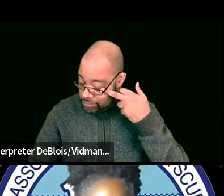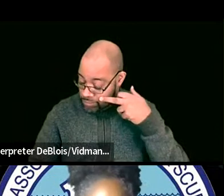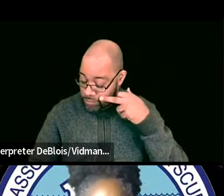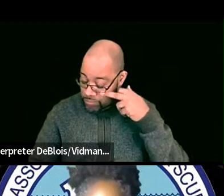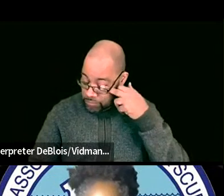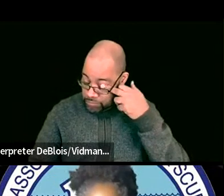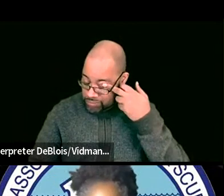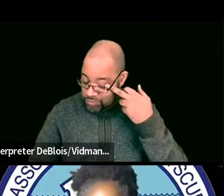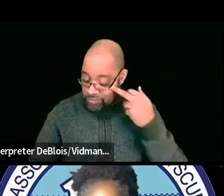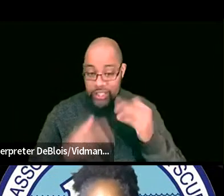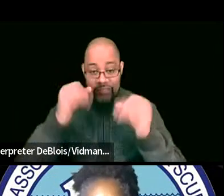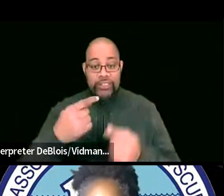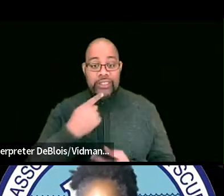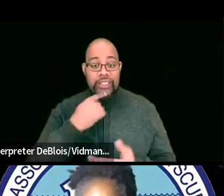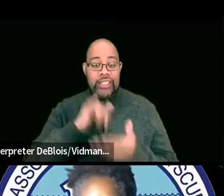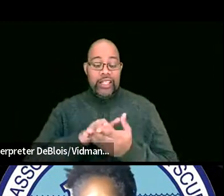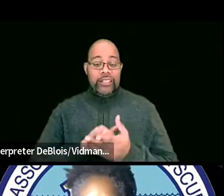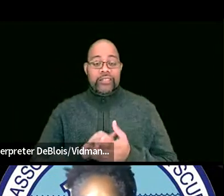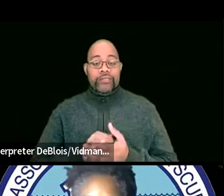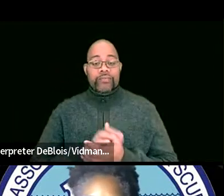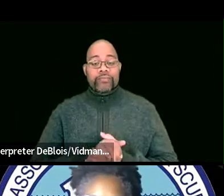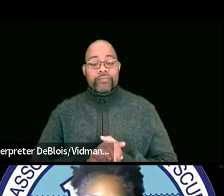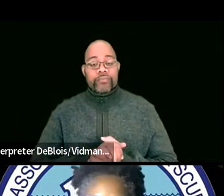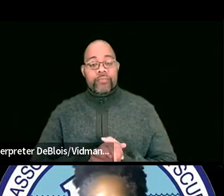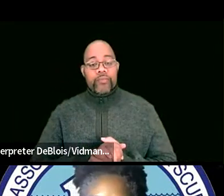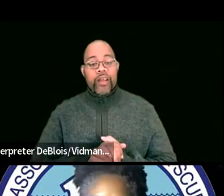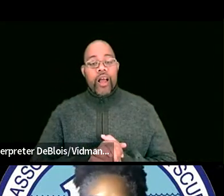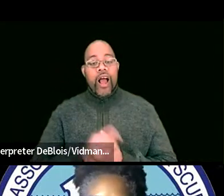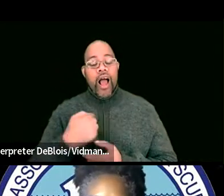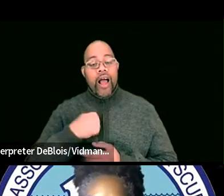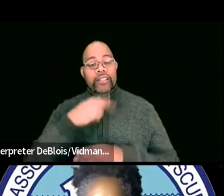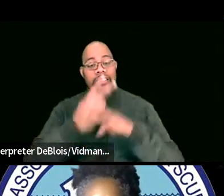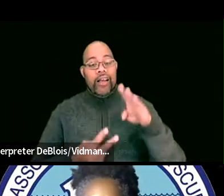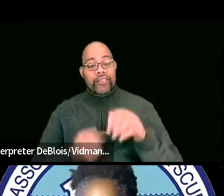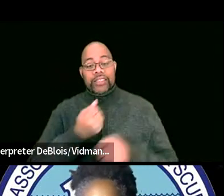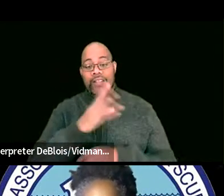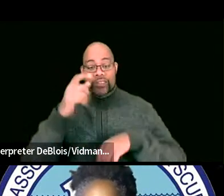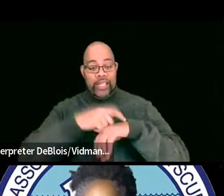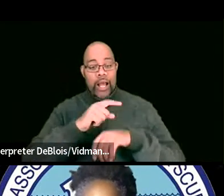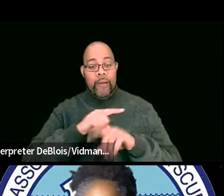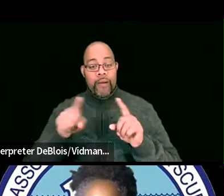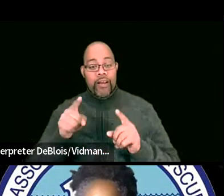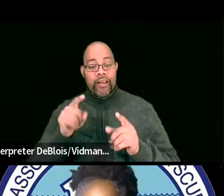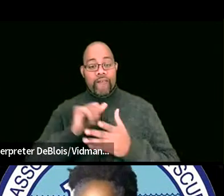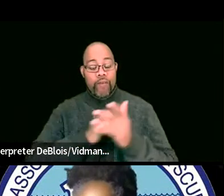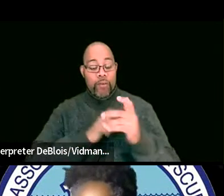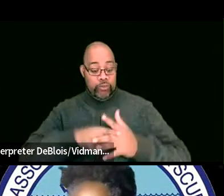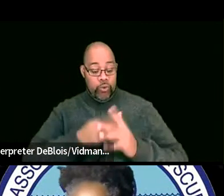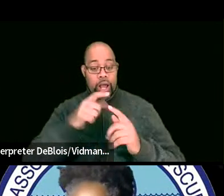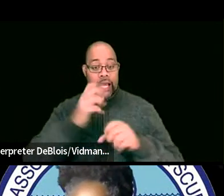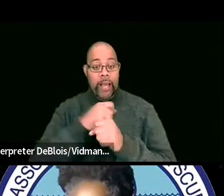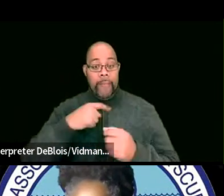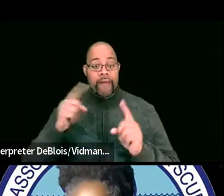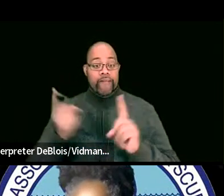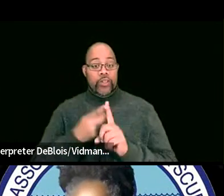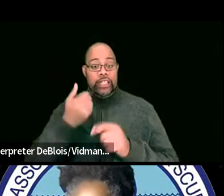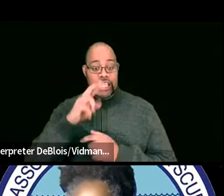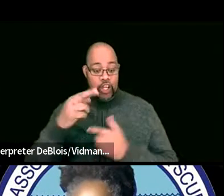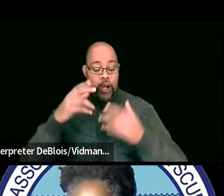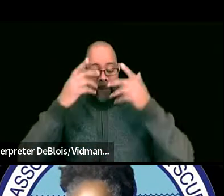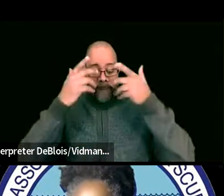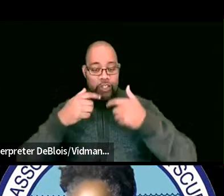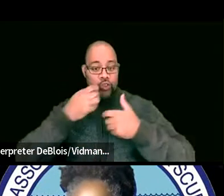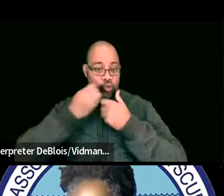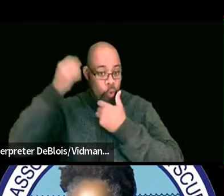I can definitely speak on a situation. So I've been diving for such a little time, but kind of from the jump, when I went to get my first gear, mask, snorkel,